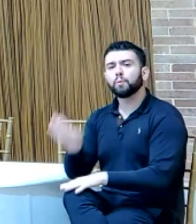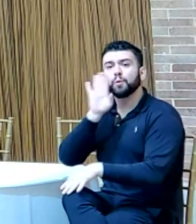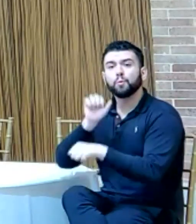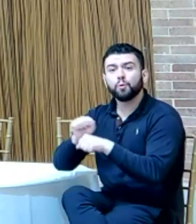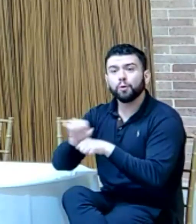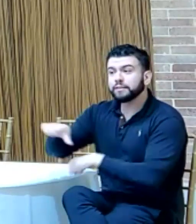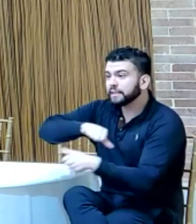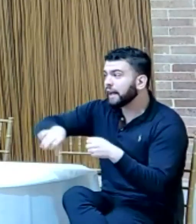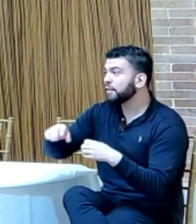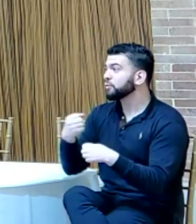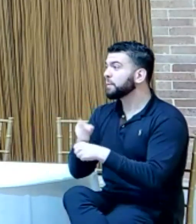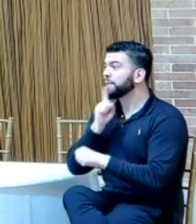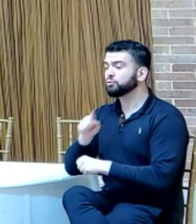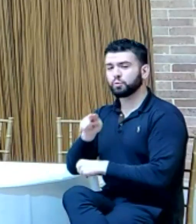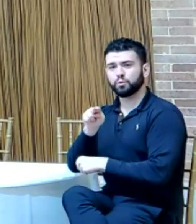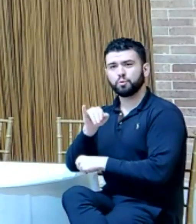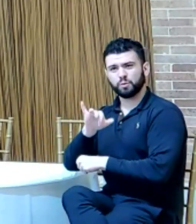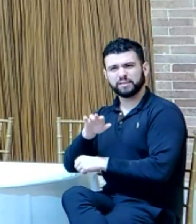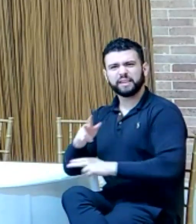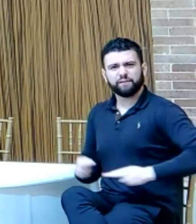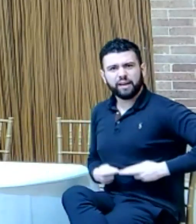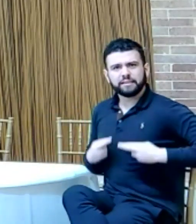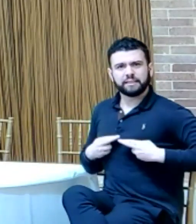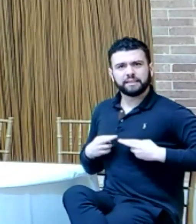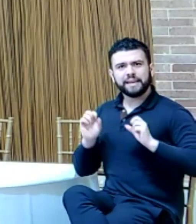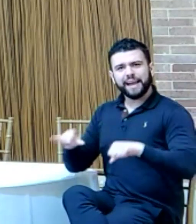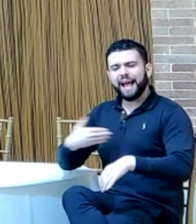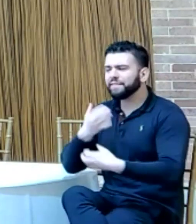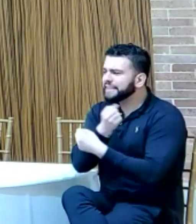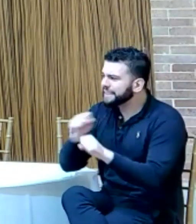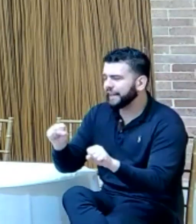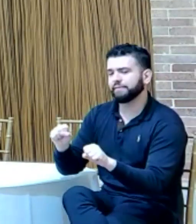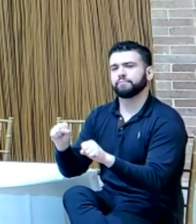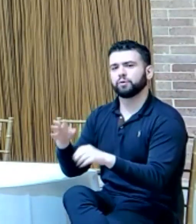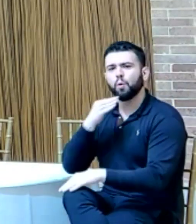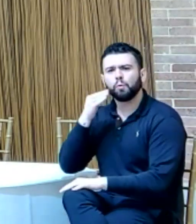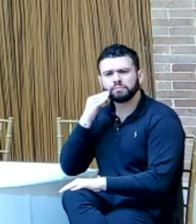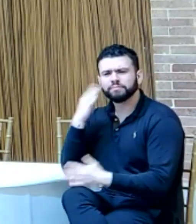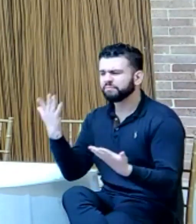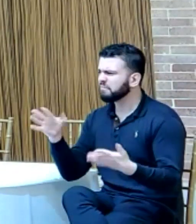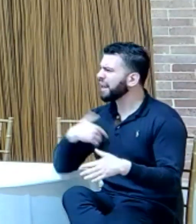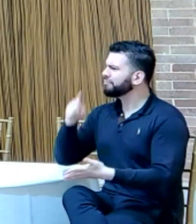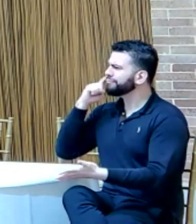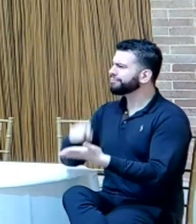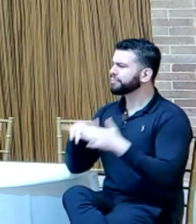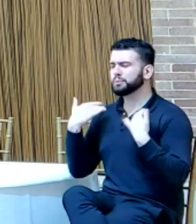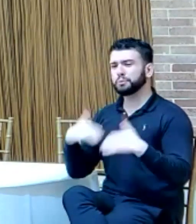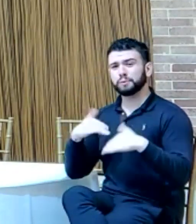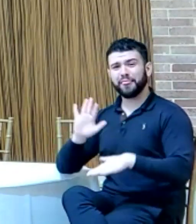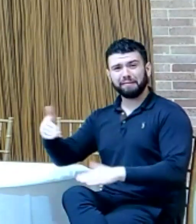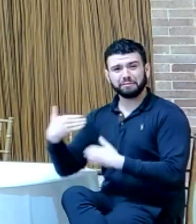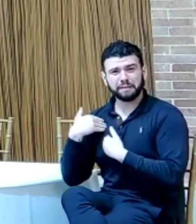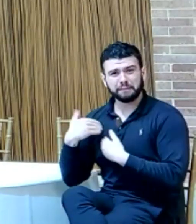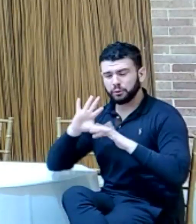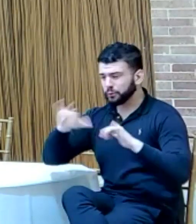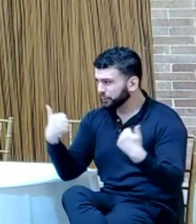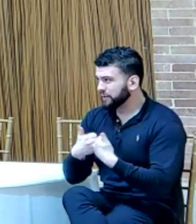can enjoy a safe and decent home and I recognize that that is a quite challenging task barriers to housing for